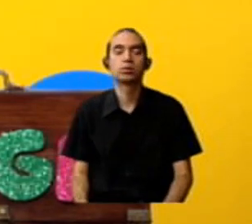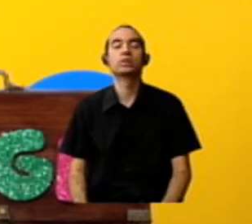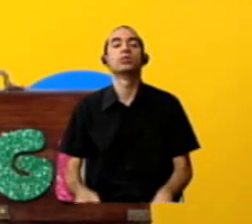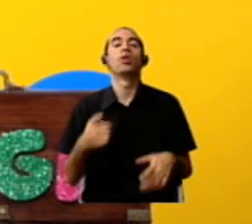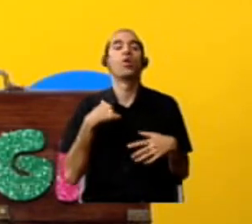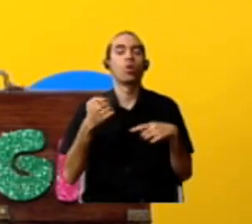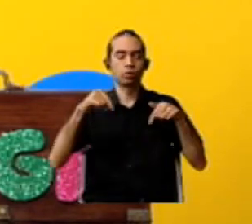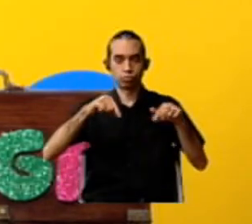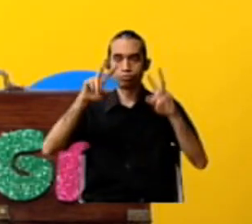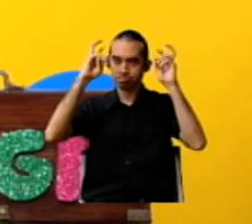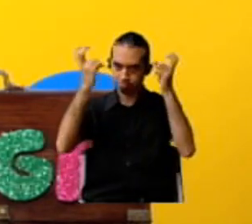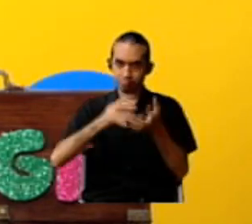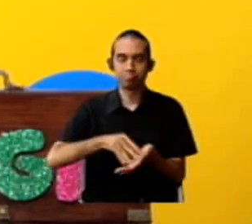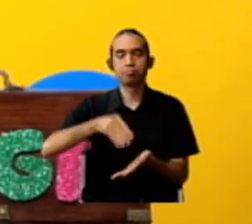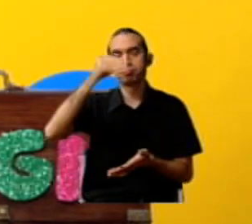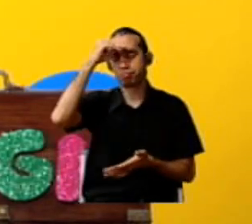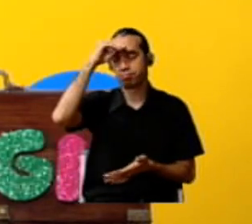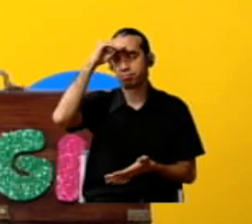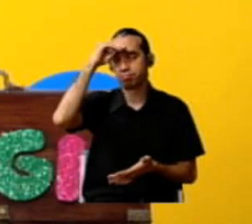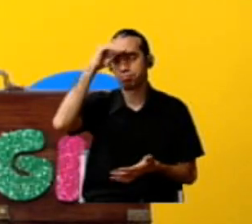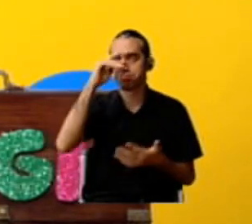to learn about